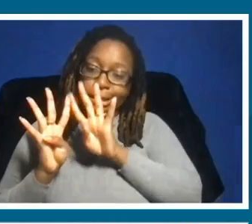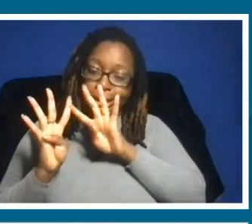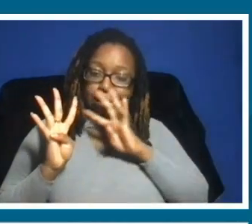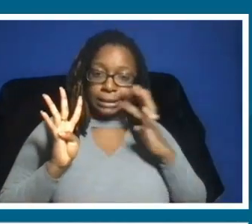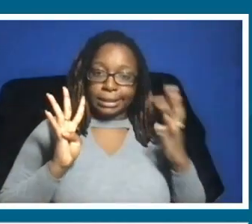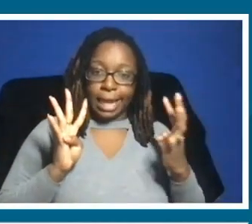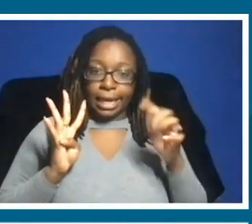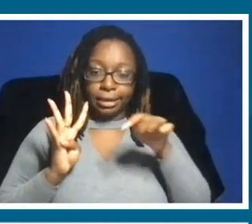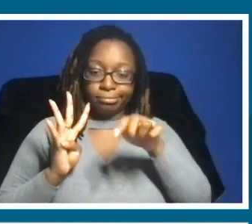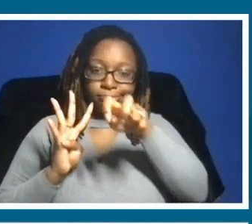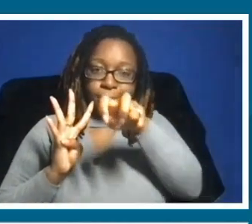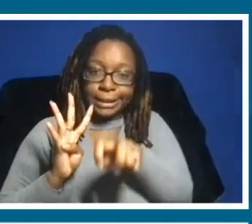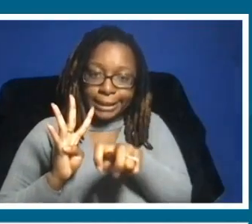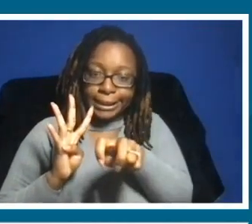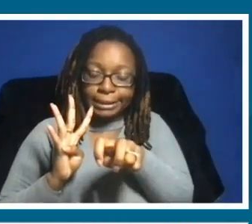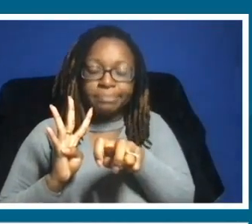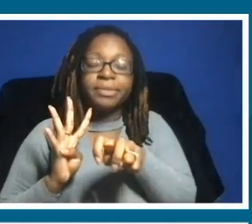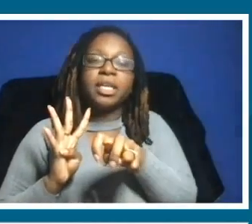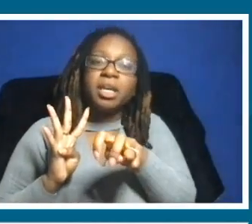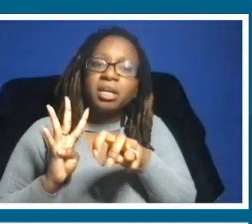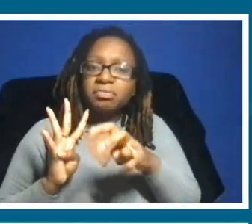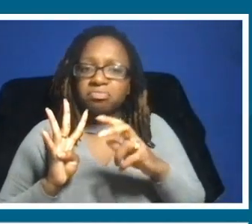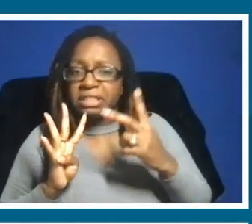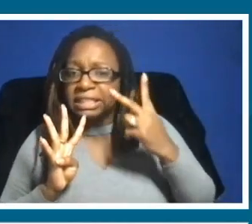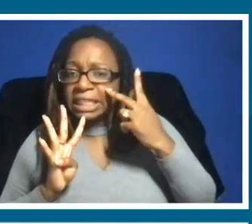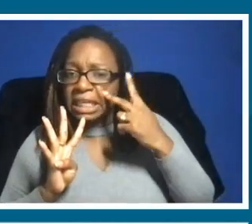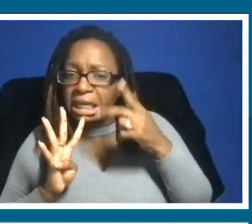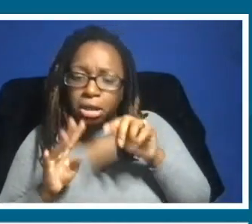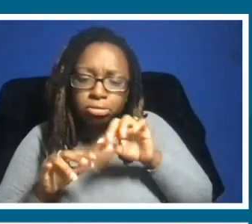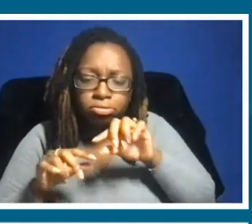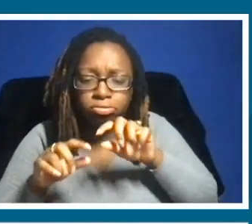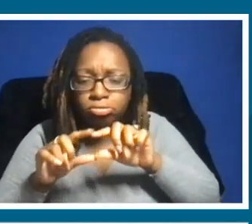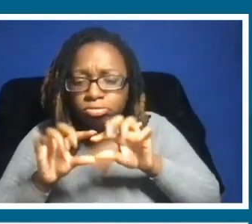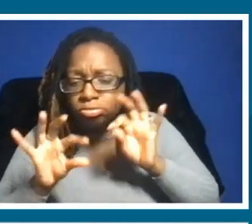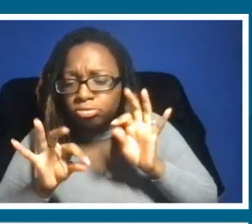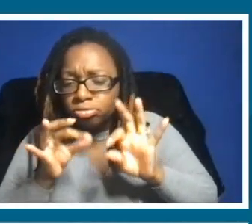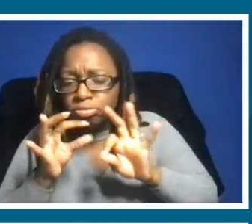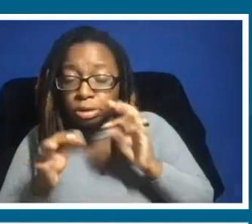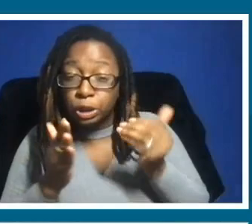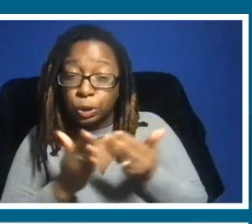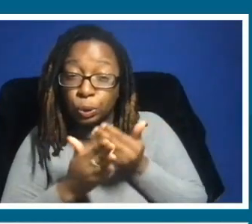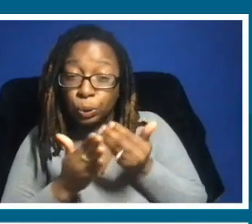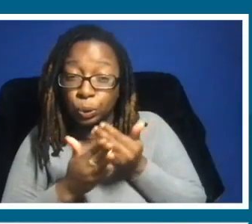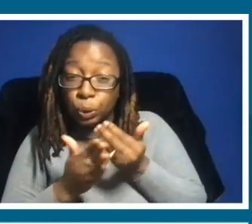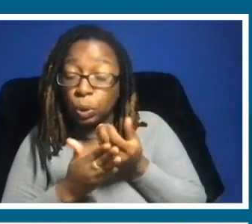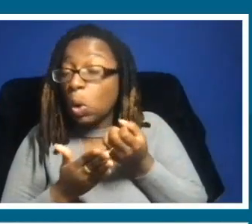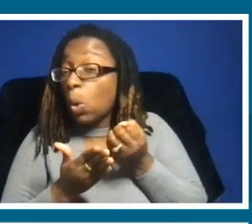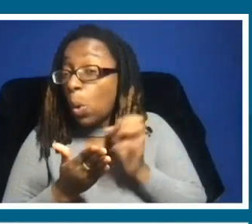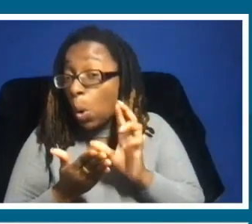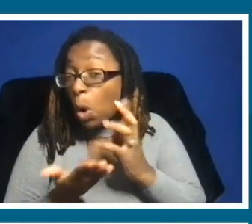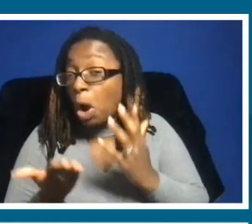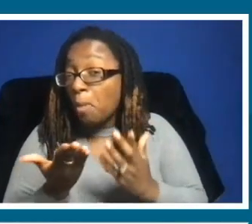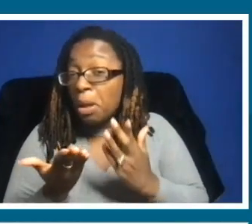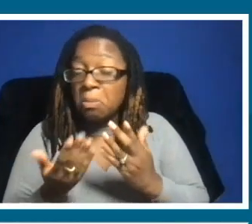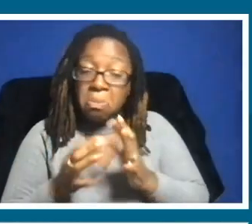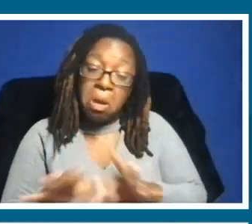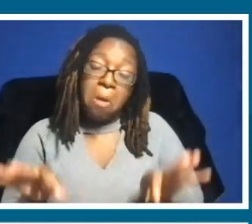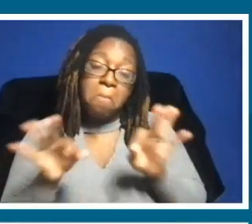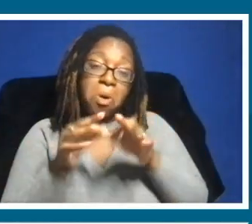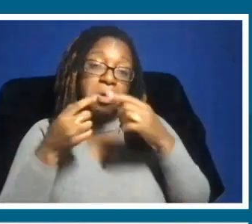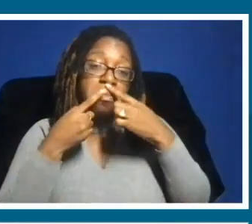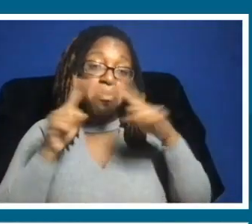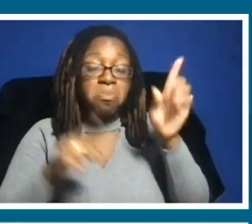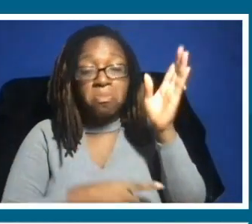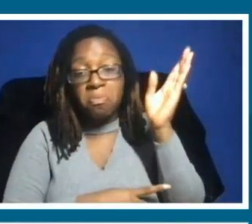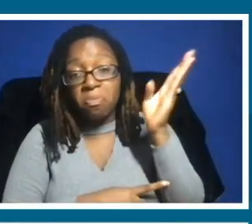him, wondering if this is a new invention or if an important announcement is being made. Someone else notices